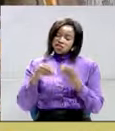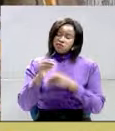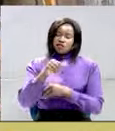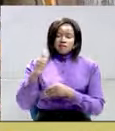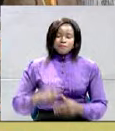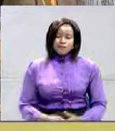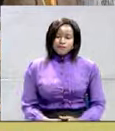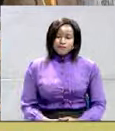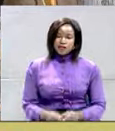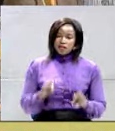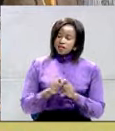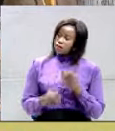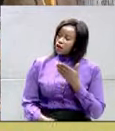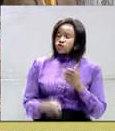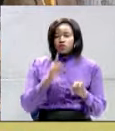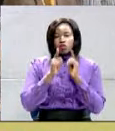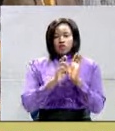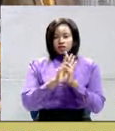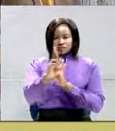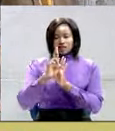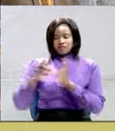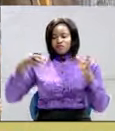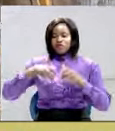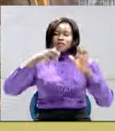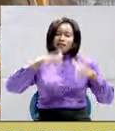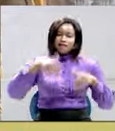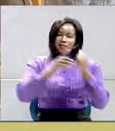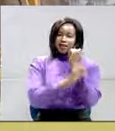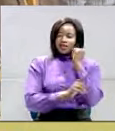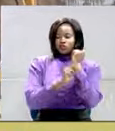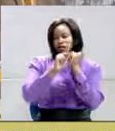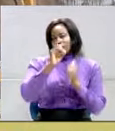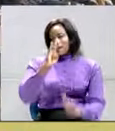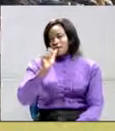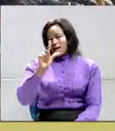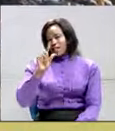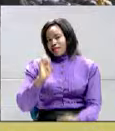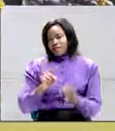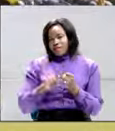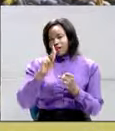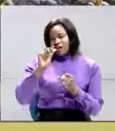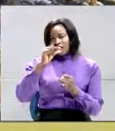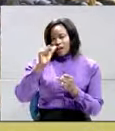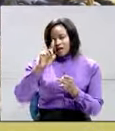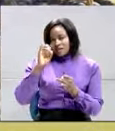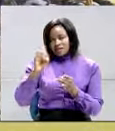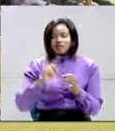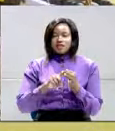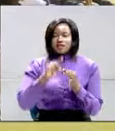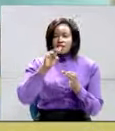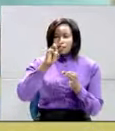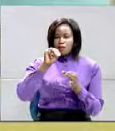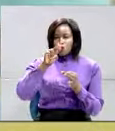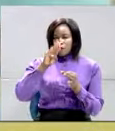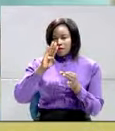He was addressing representatives of farmers from the districts of Kibale, Kagadi, Mubende,